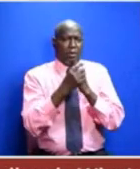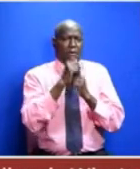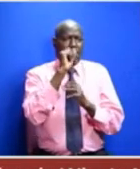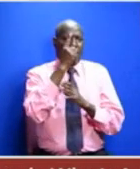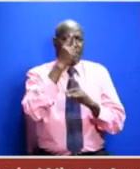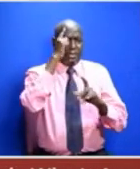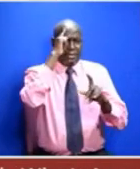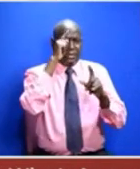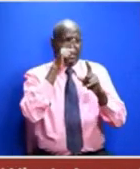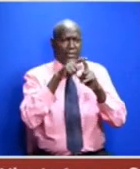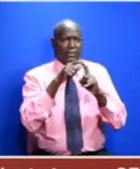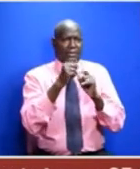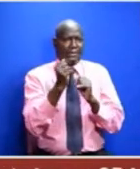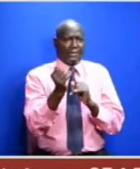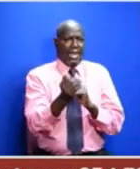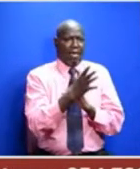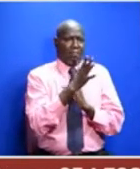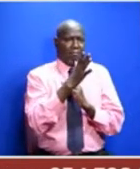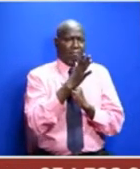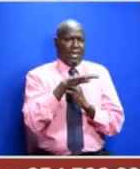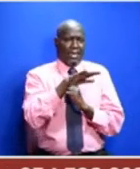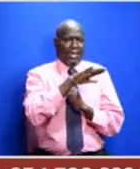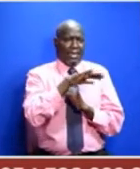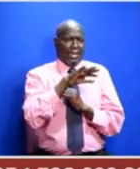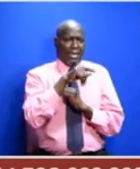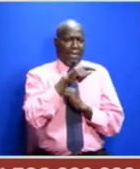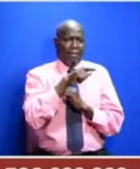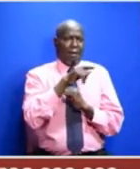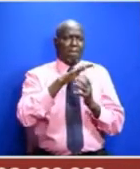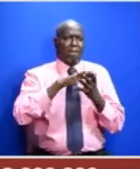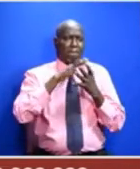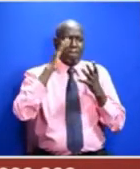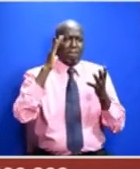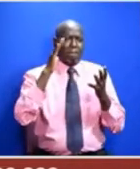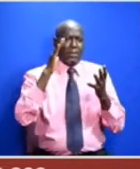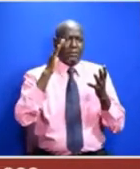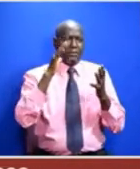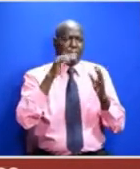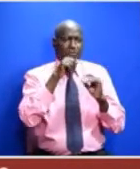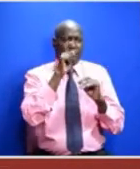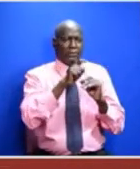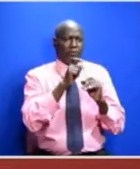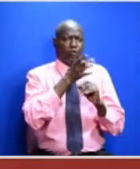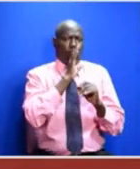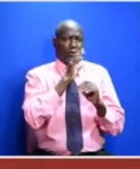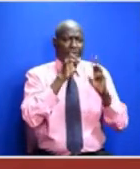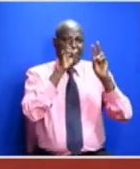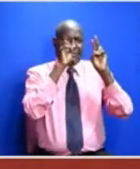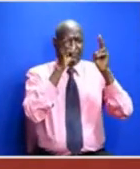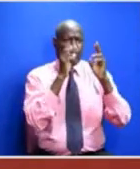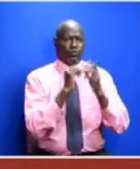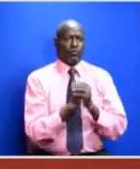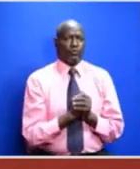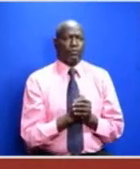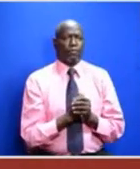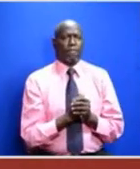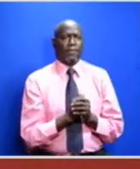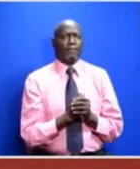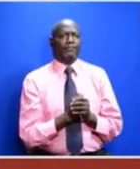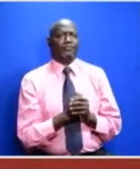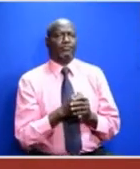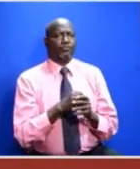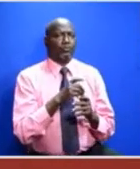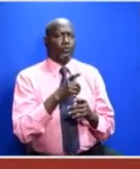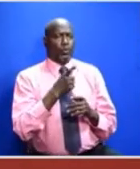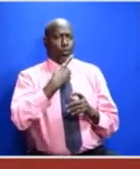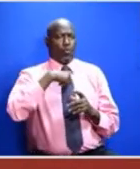the ministry is targeting slum areas as that is where there is a big need for water issues. Basically, we are all over. Actually, we are